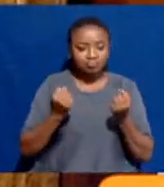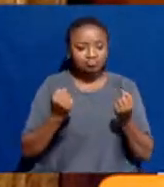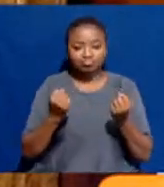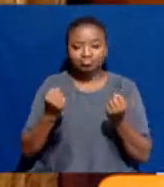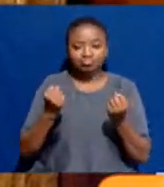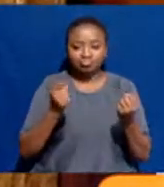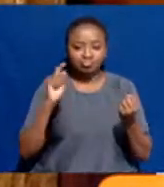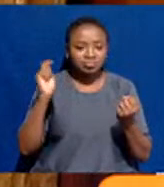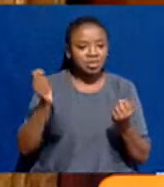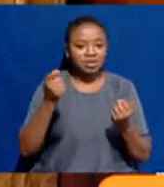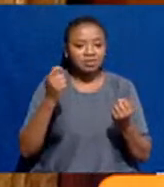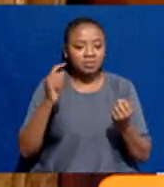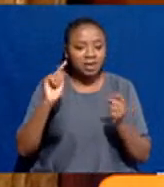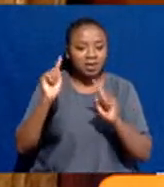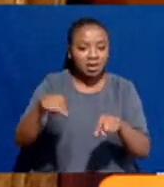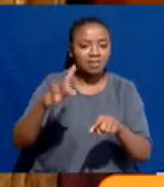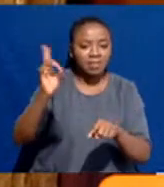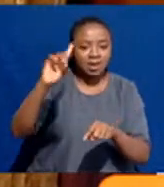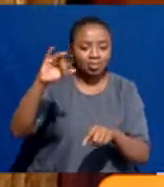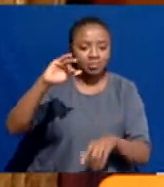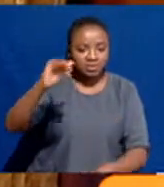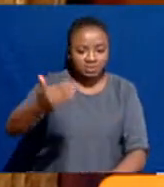was peaceful.